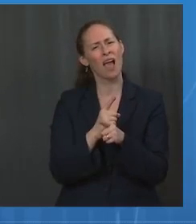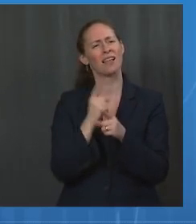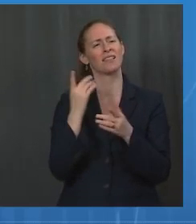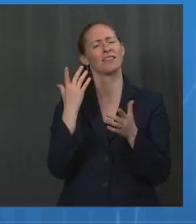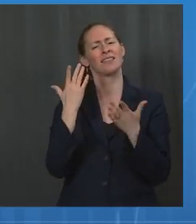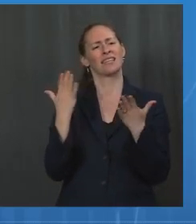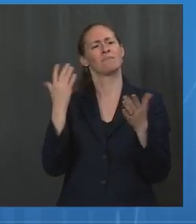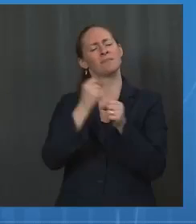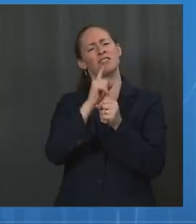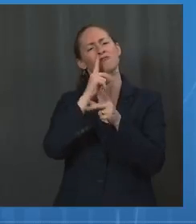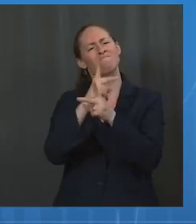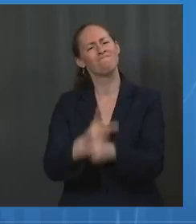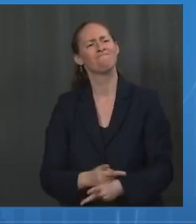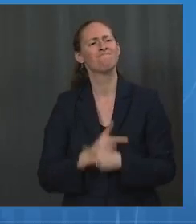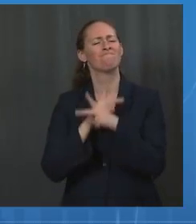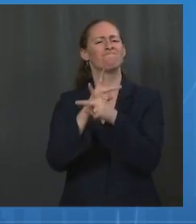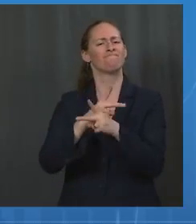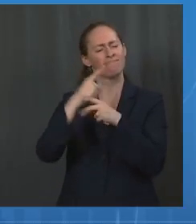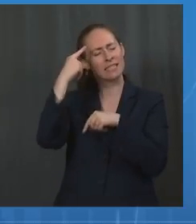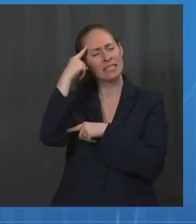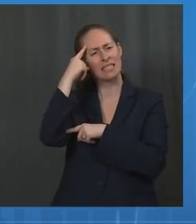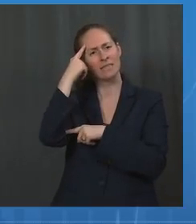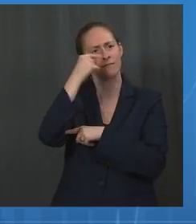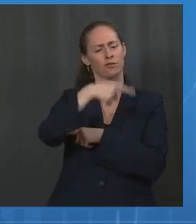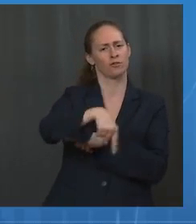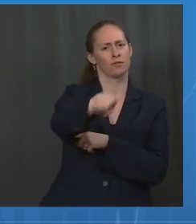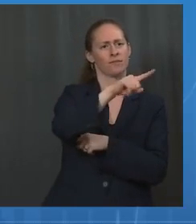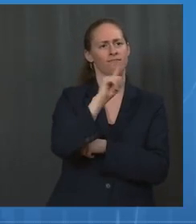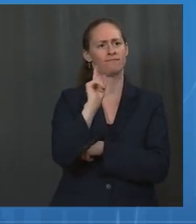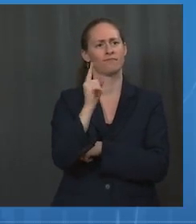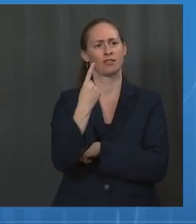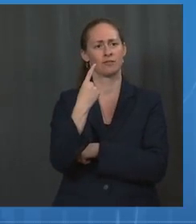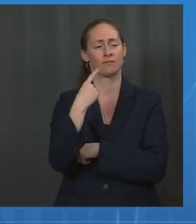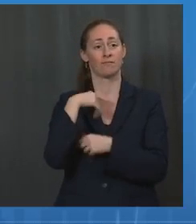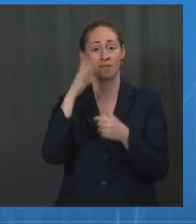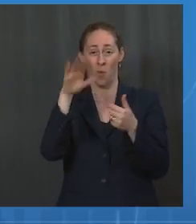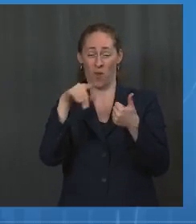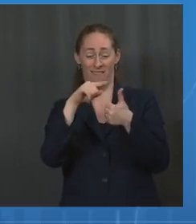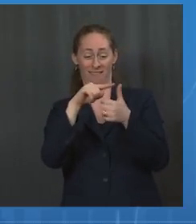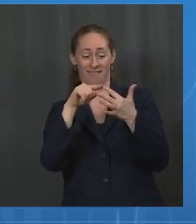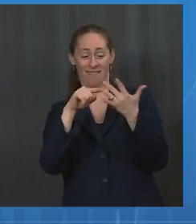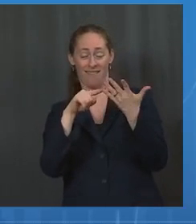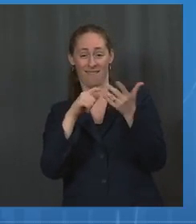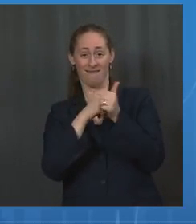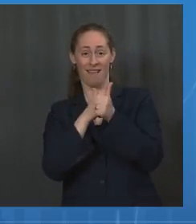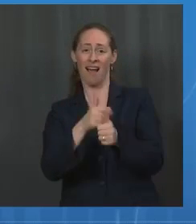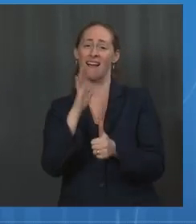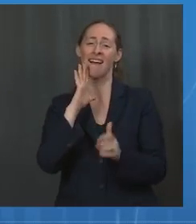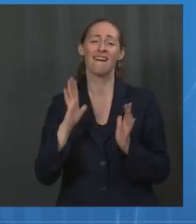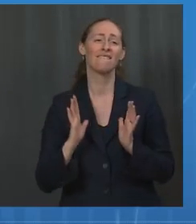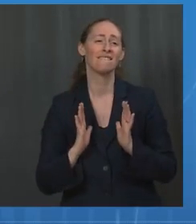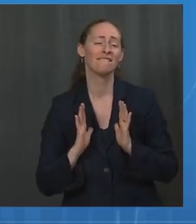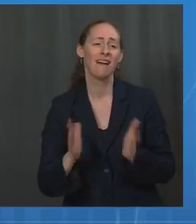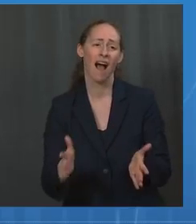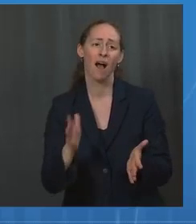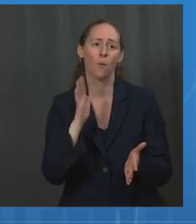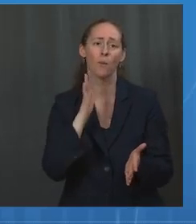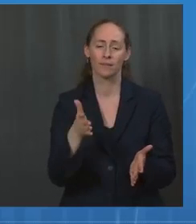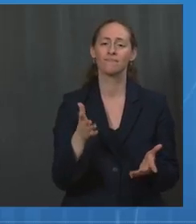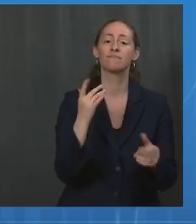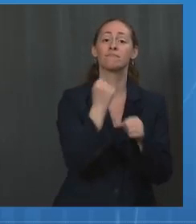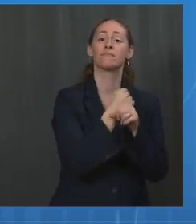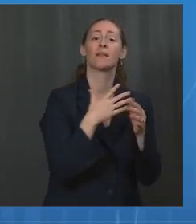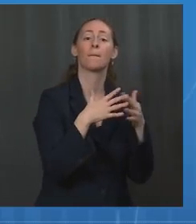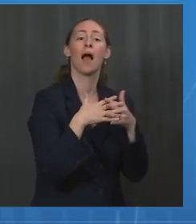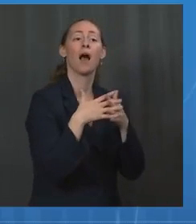care. We know these multi-layered mitigation strategies work, and thanks to the American Rescue Plan, schools have the resources to